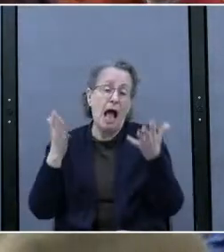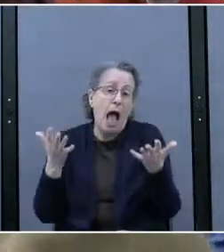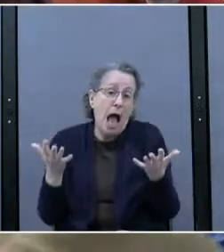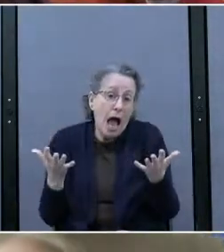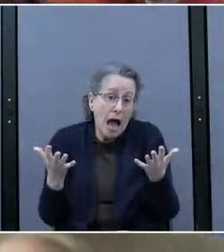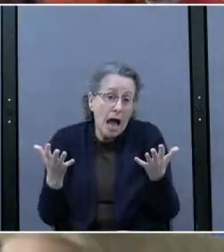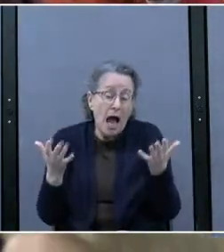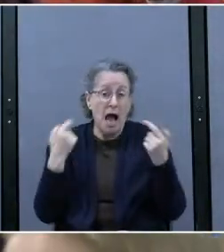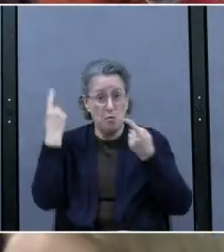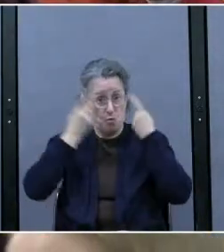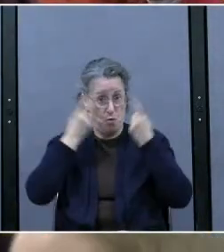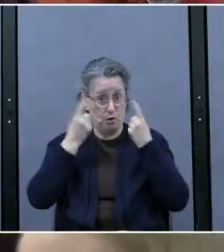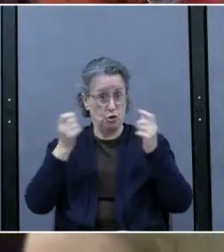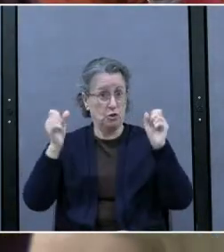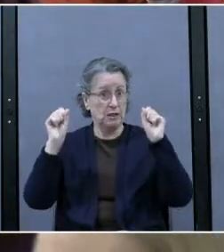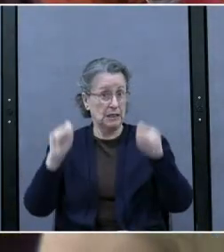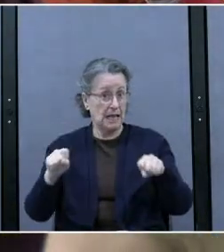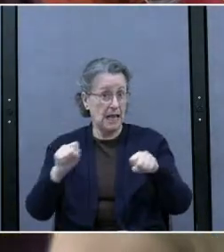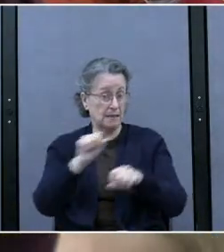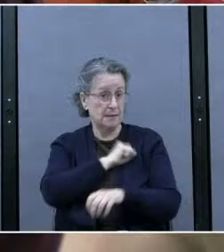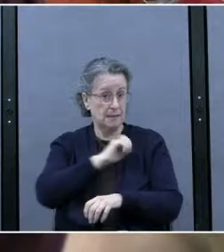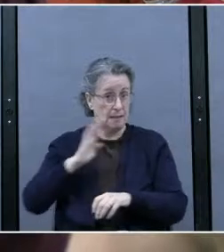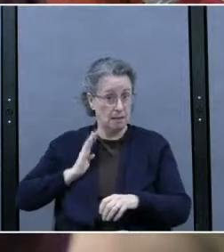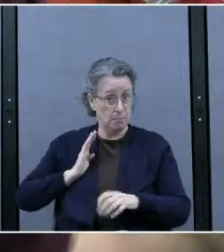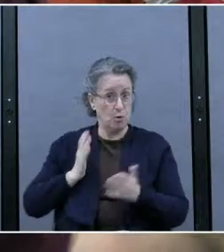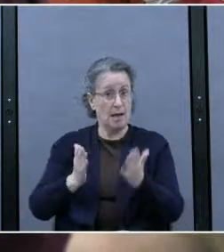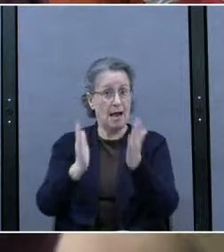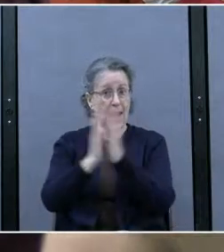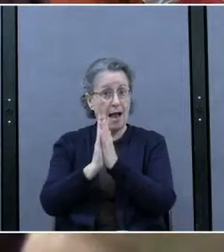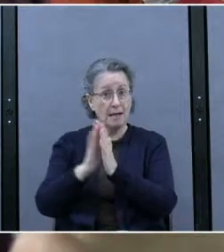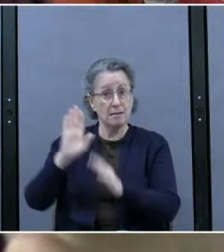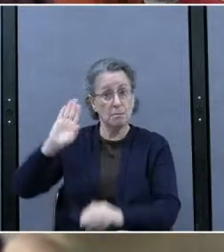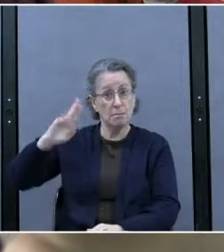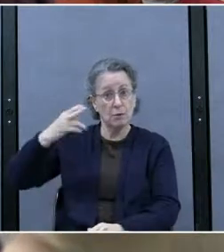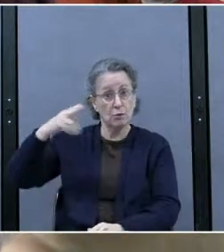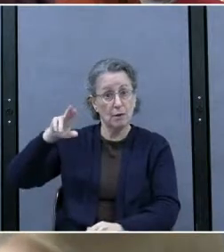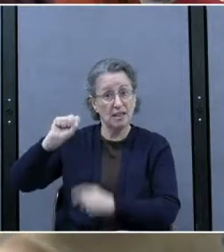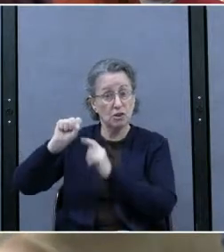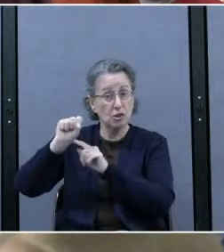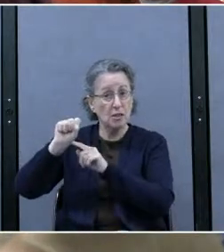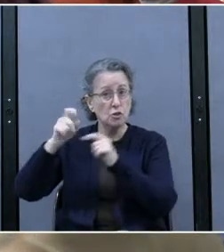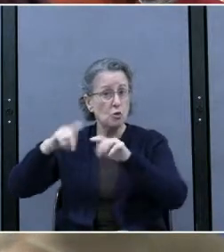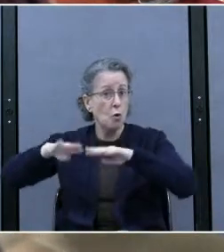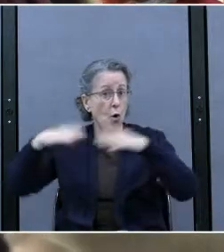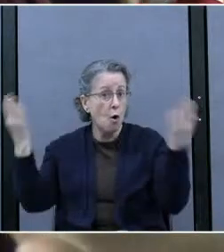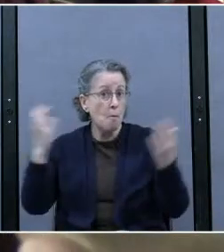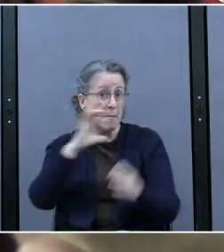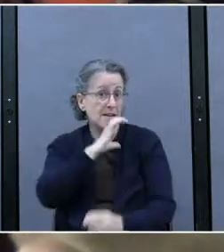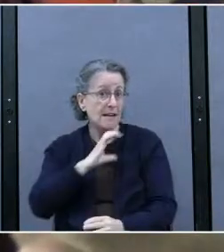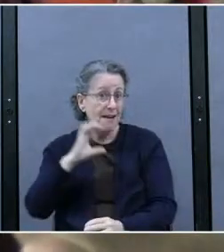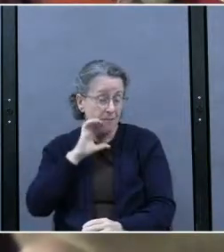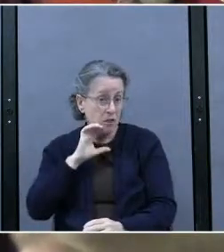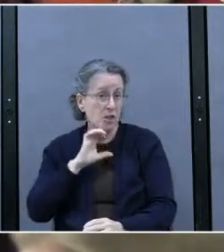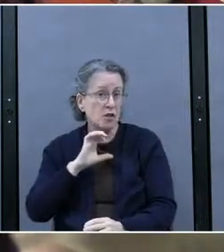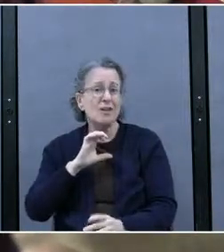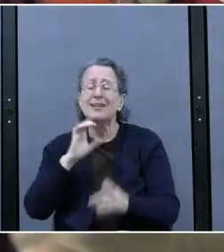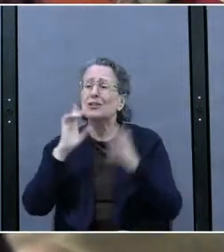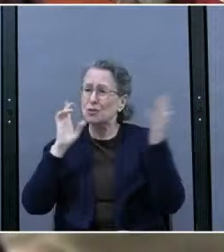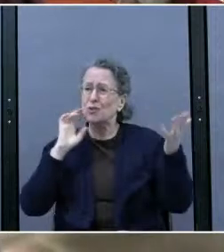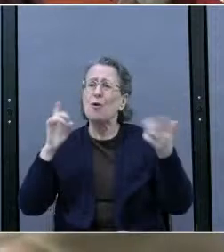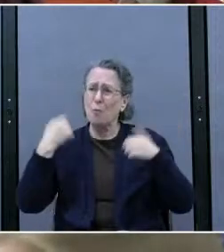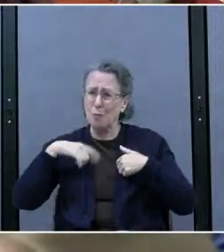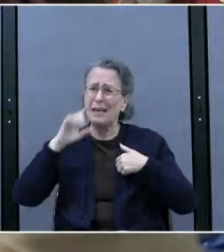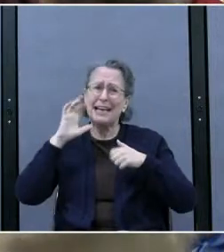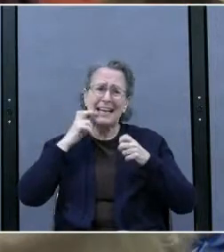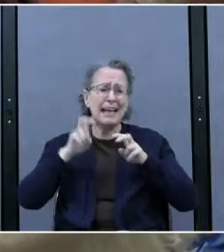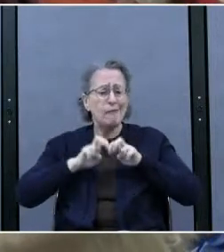the select board could ask the school if it could make its cafeteria available so people could sit with each